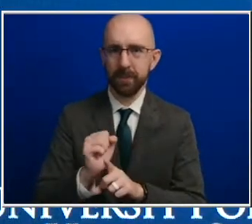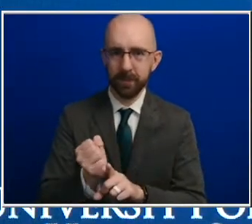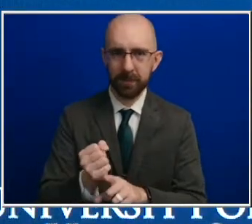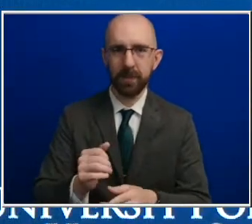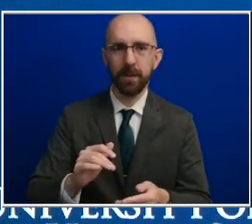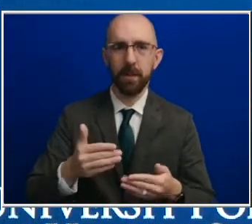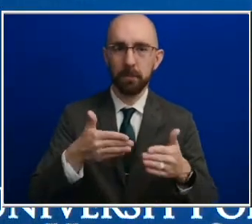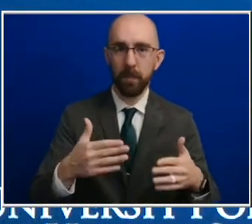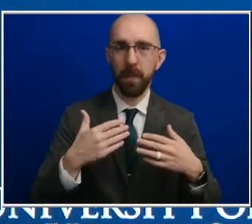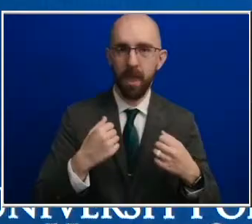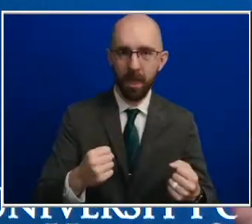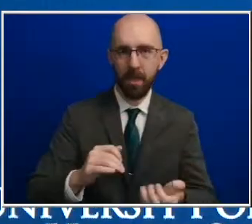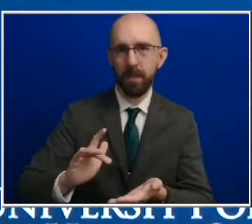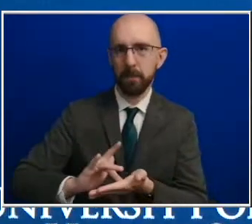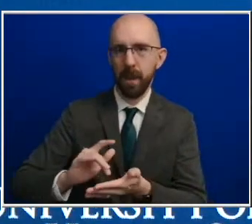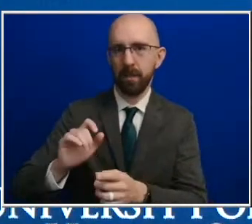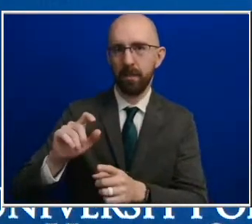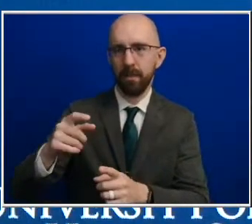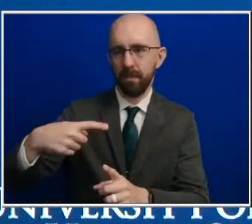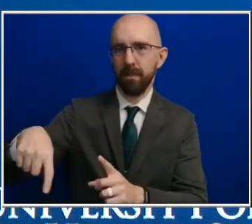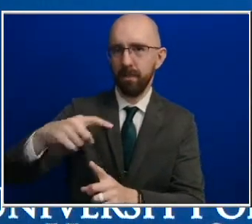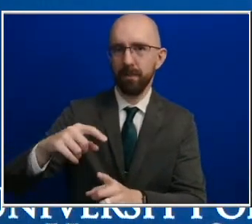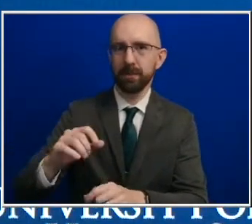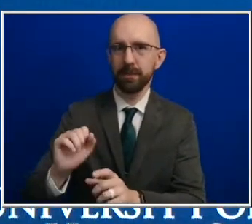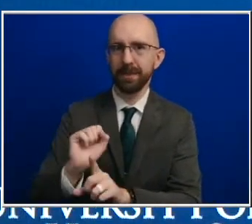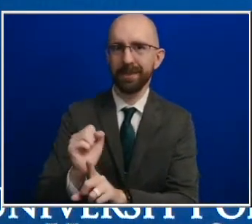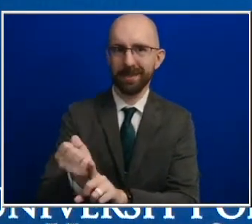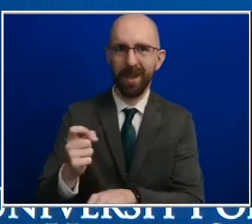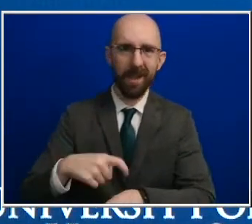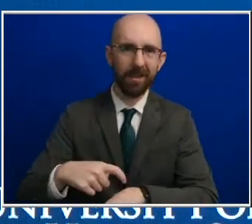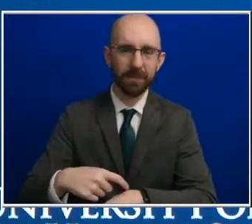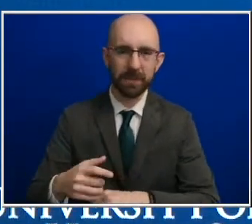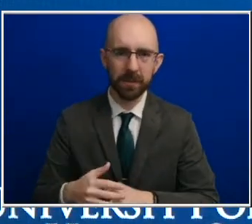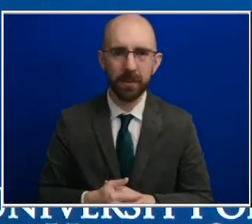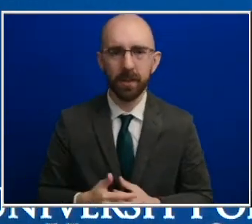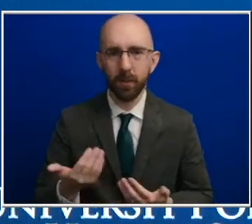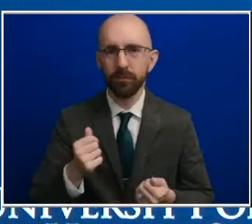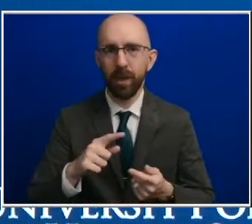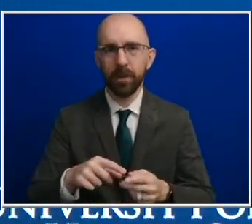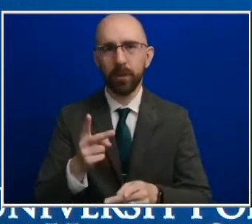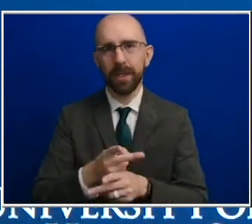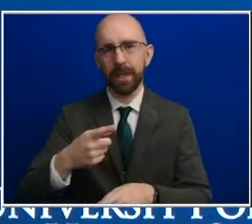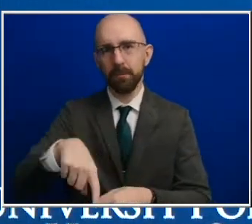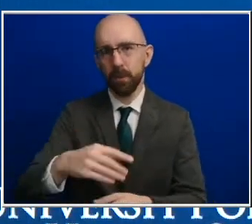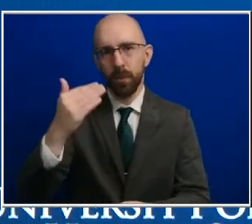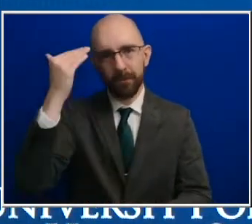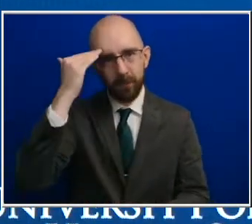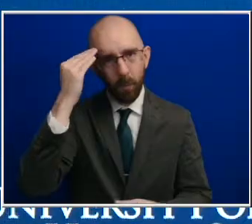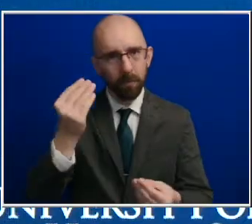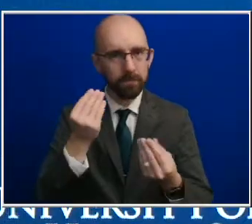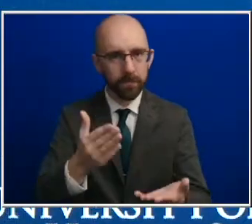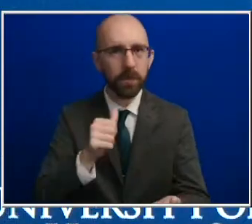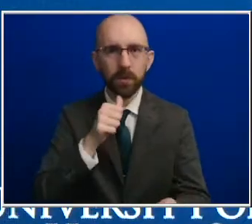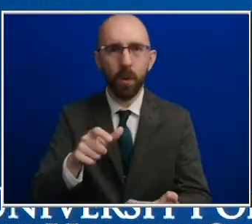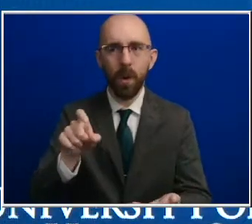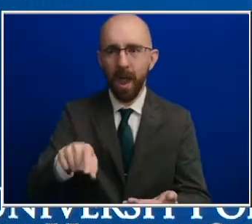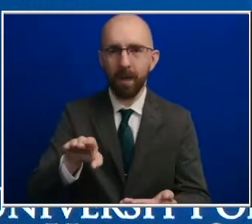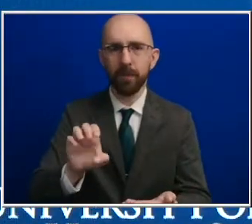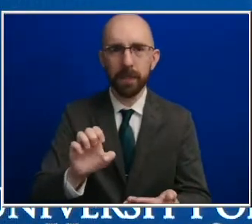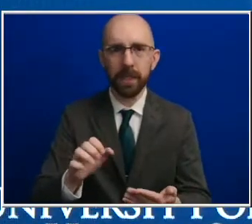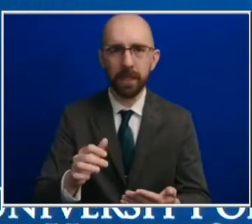in particular. We will try to keep you informed so that you don't have to be